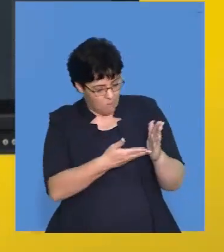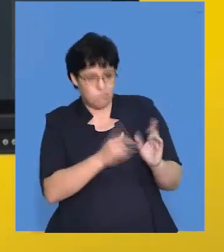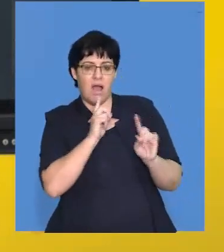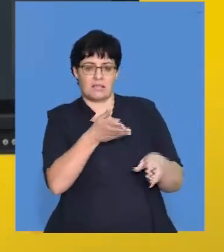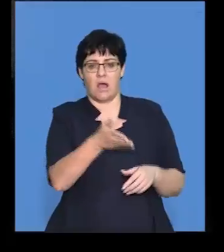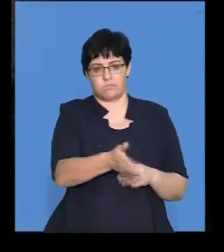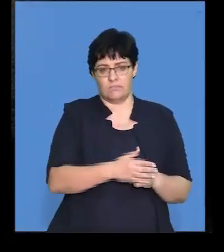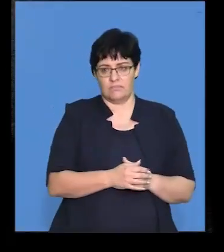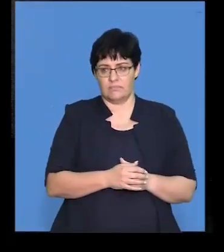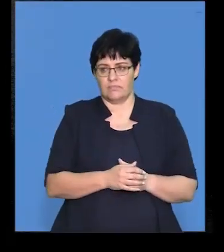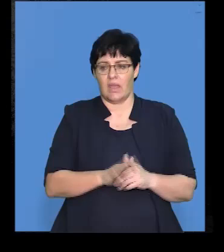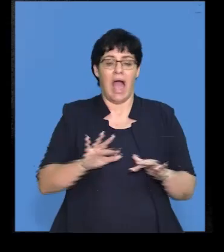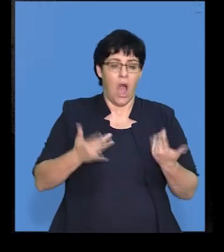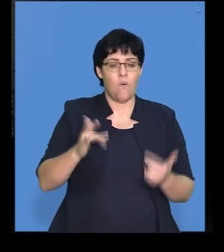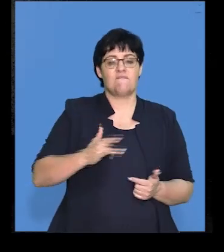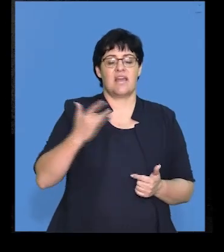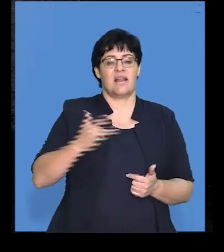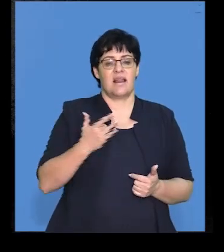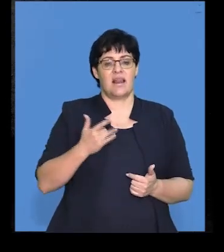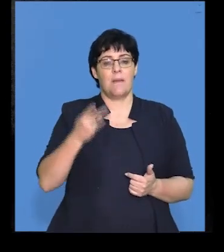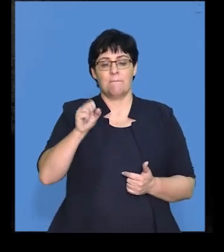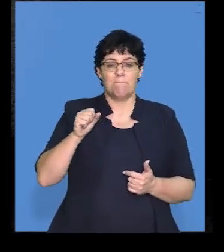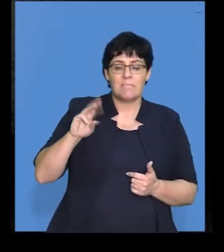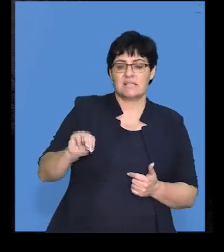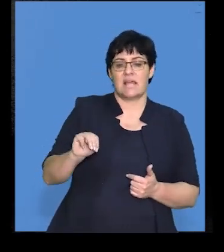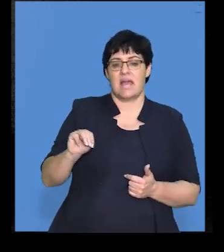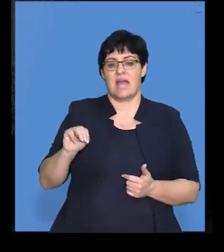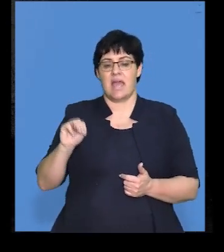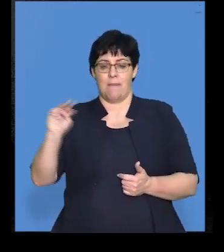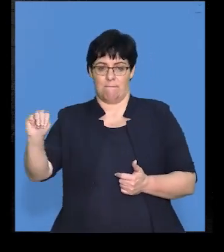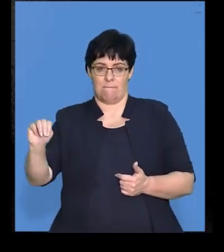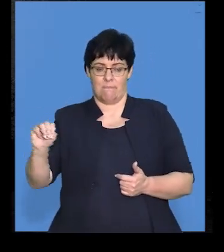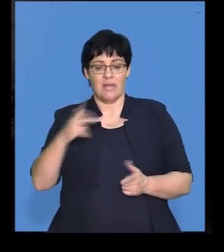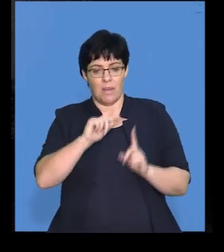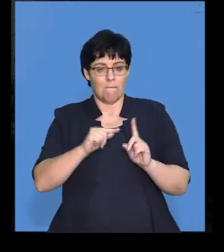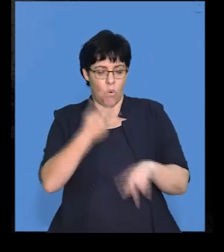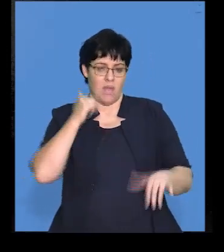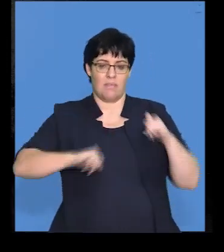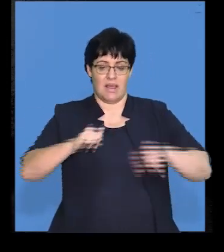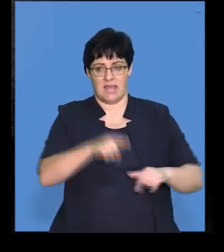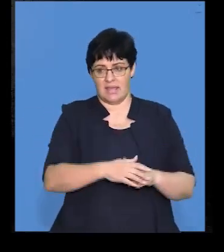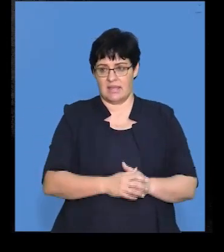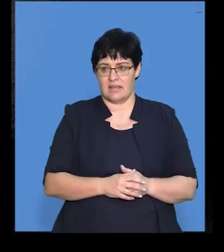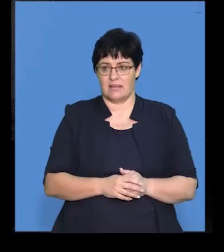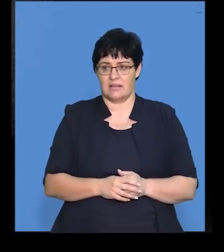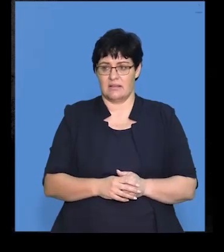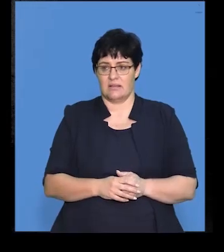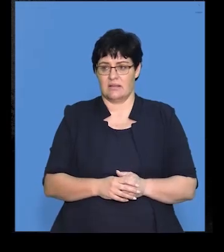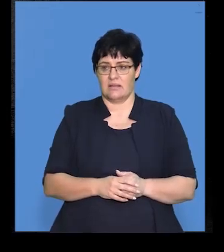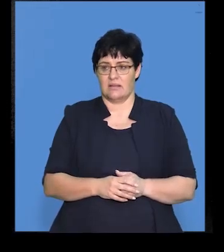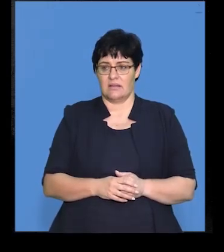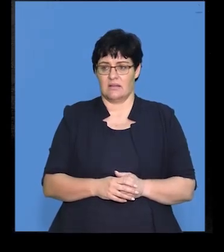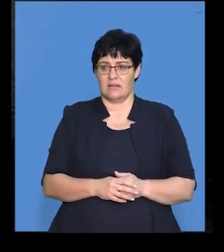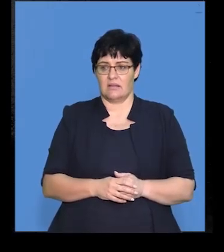answer. How do you feel about Mr. M at this point in the play? Here is